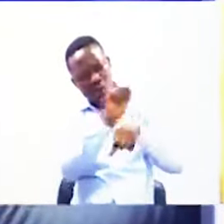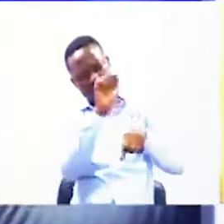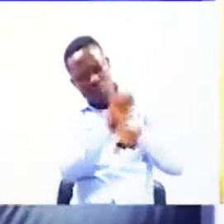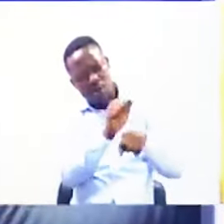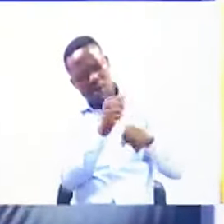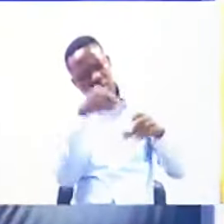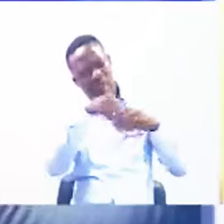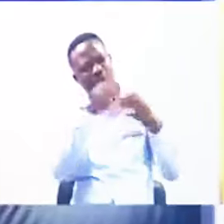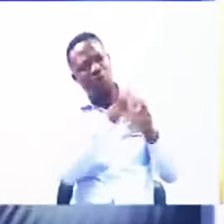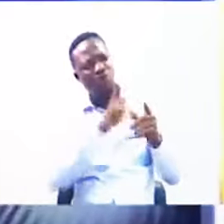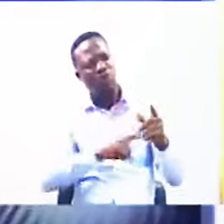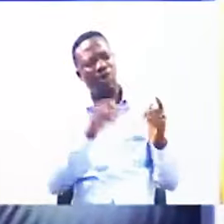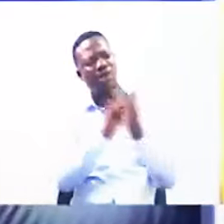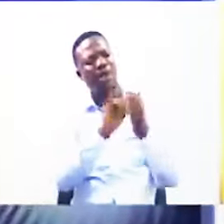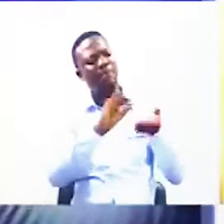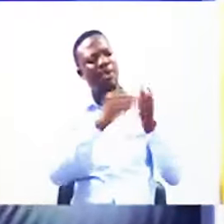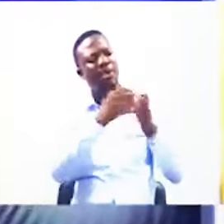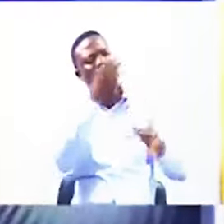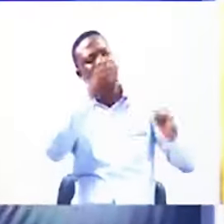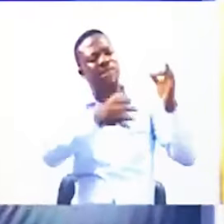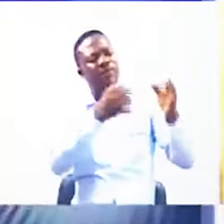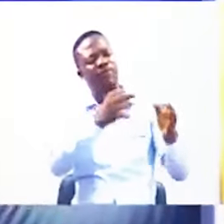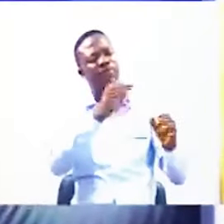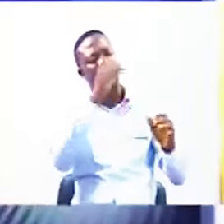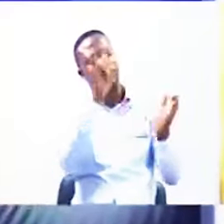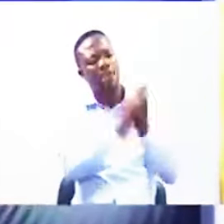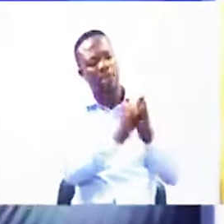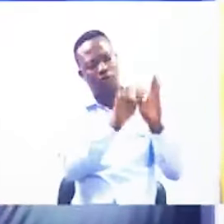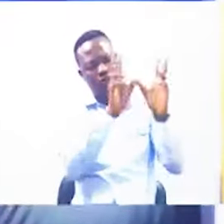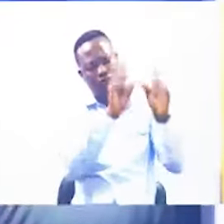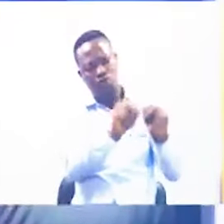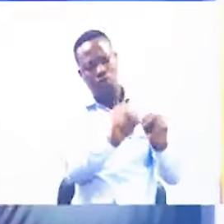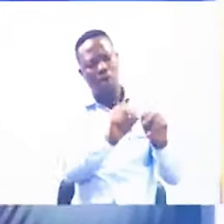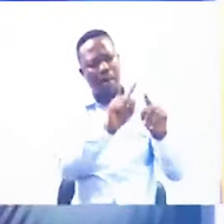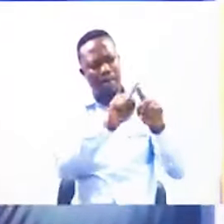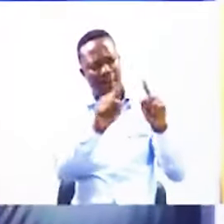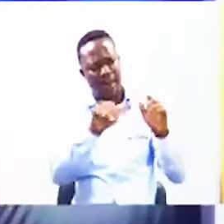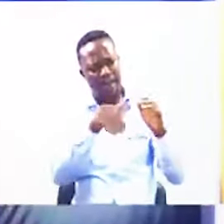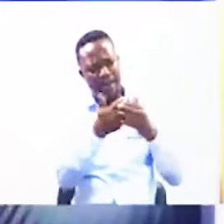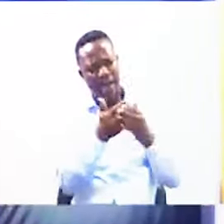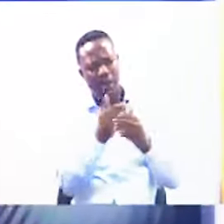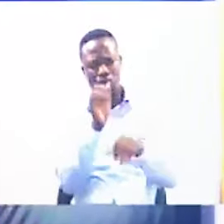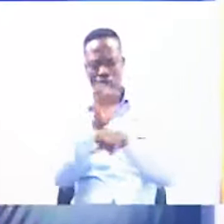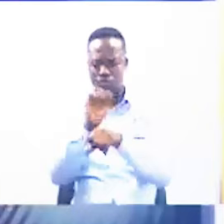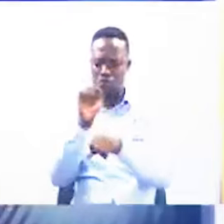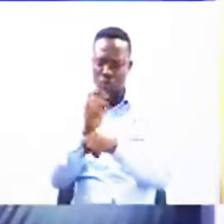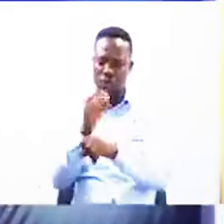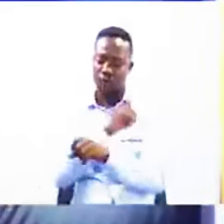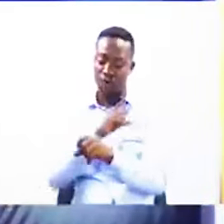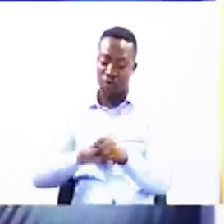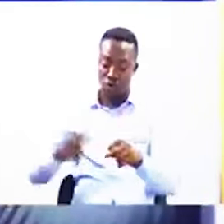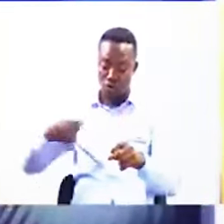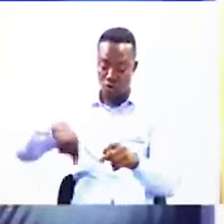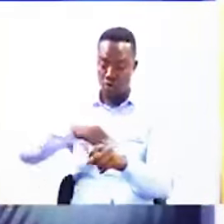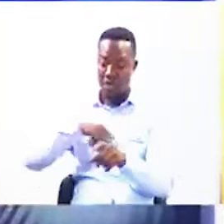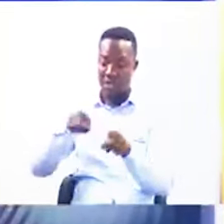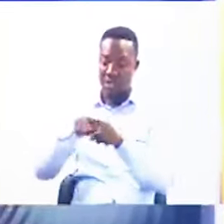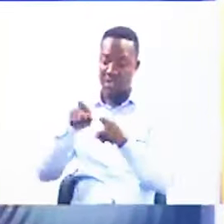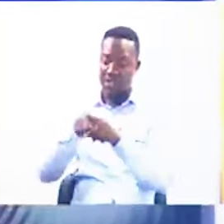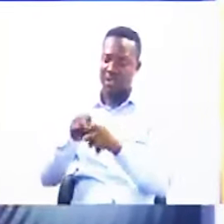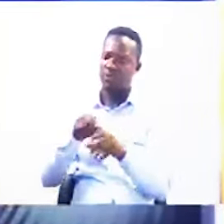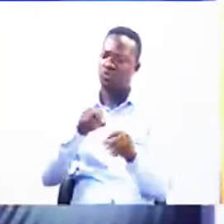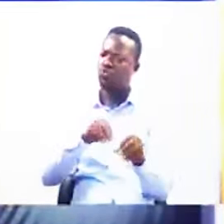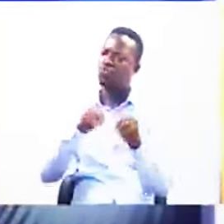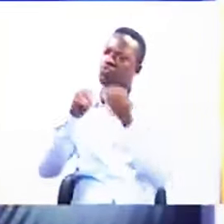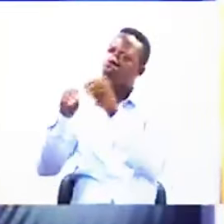So, we too have put our faith in Christ Jesus, that we may be